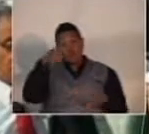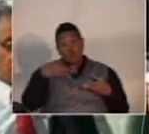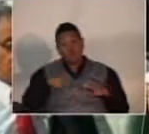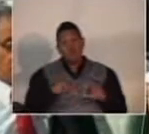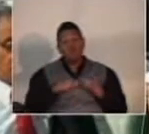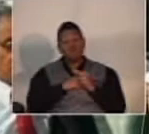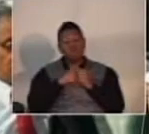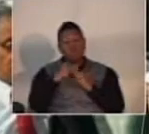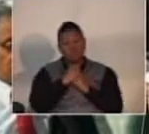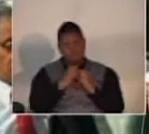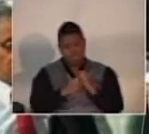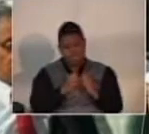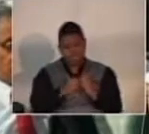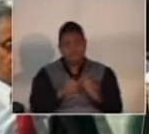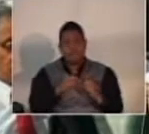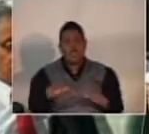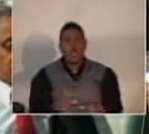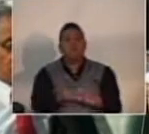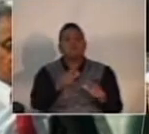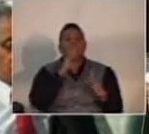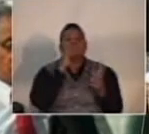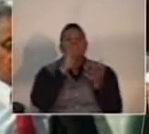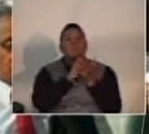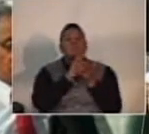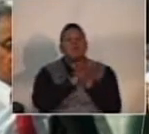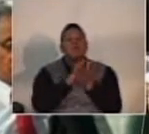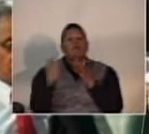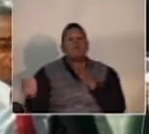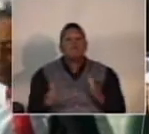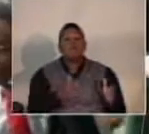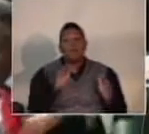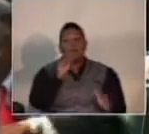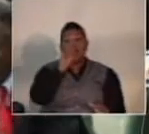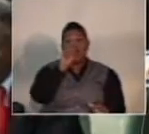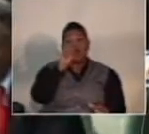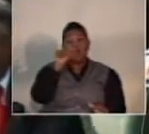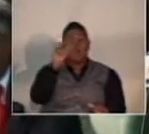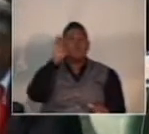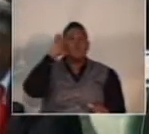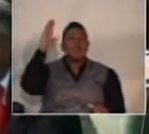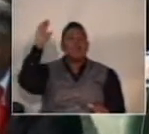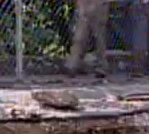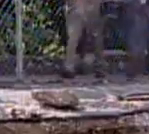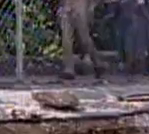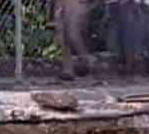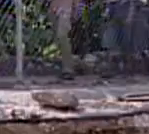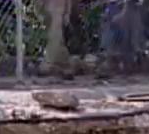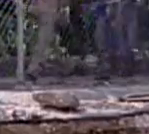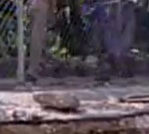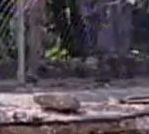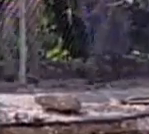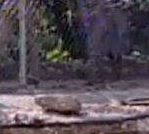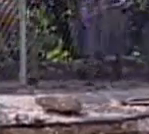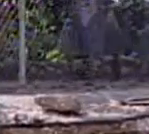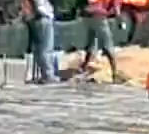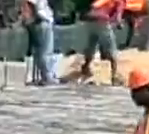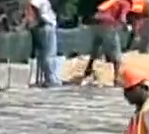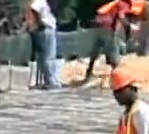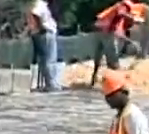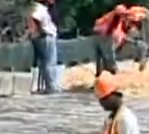construction activities, the bid documents prepared by the NWA will invite responses either for